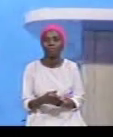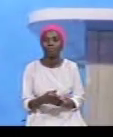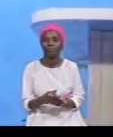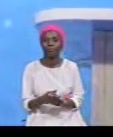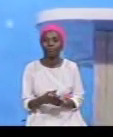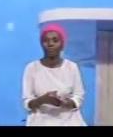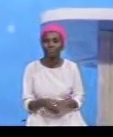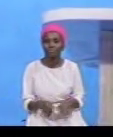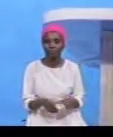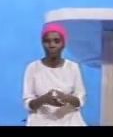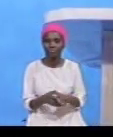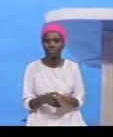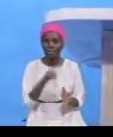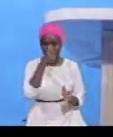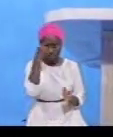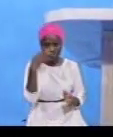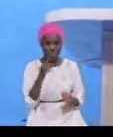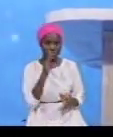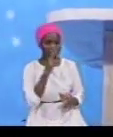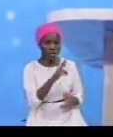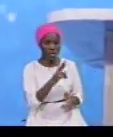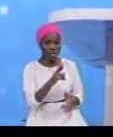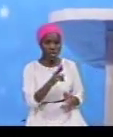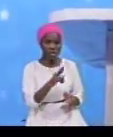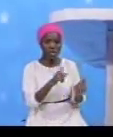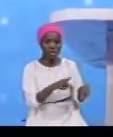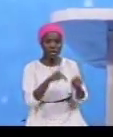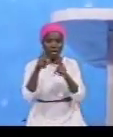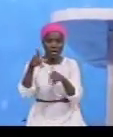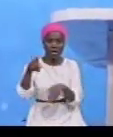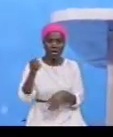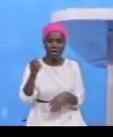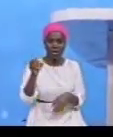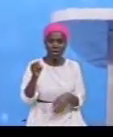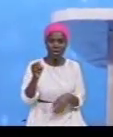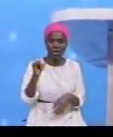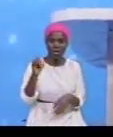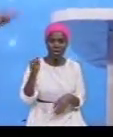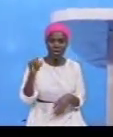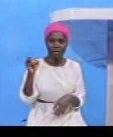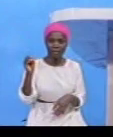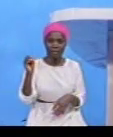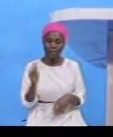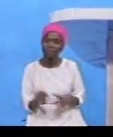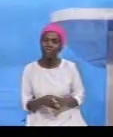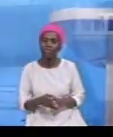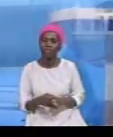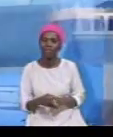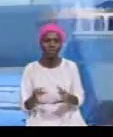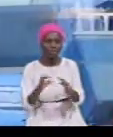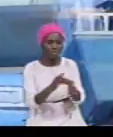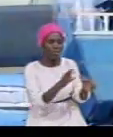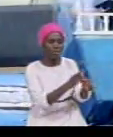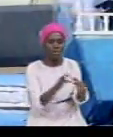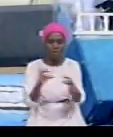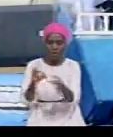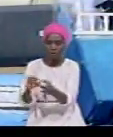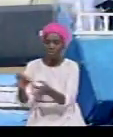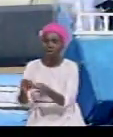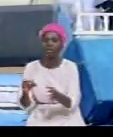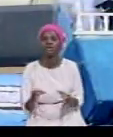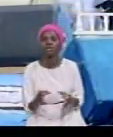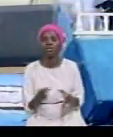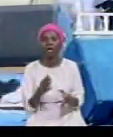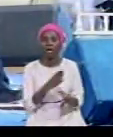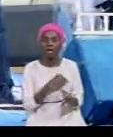because of her position, a woman. She connected that, contacted that, and we had a great meeting. And then she whispered